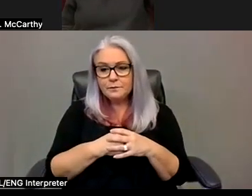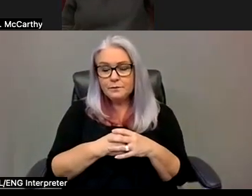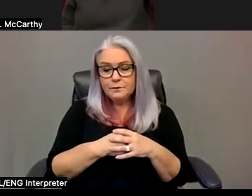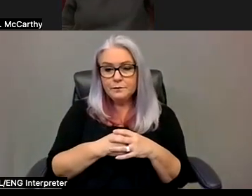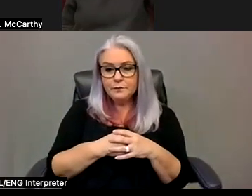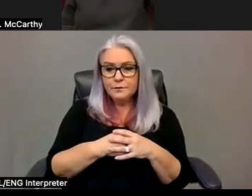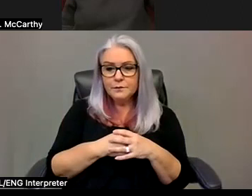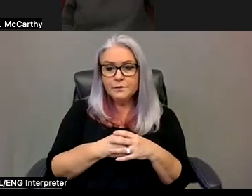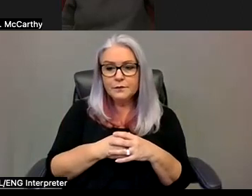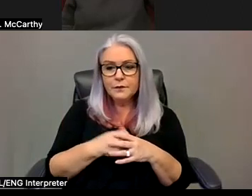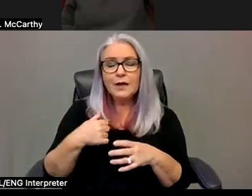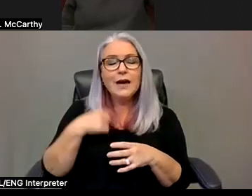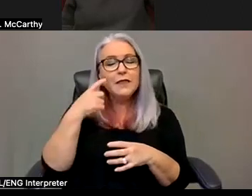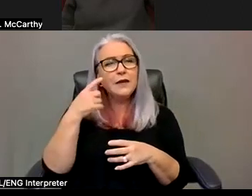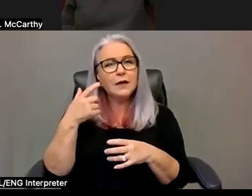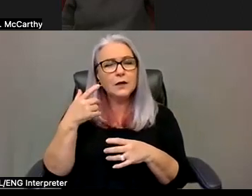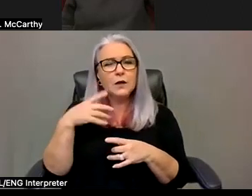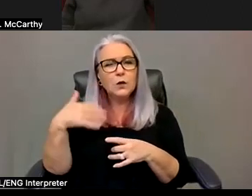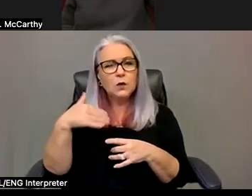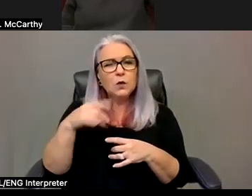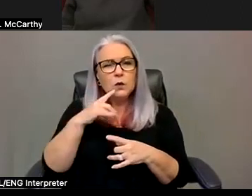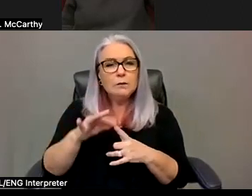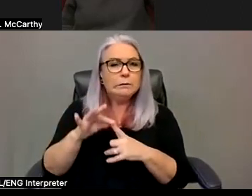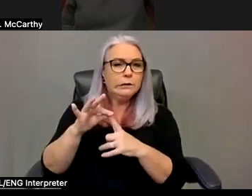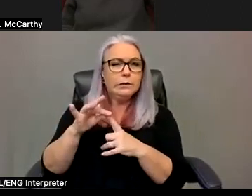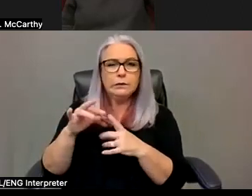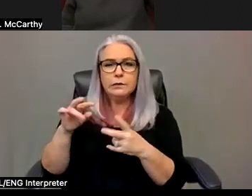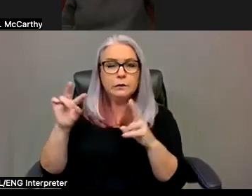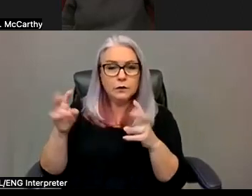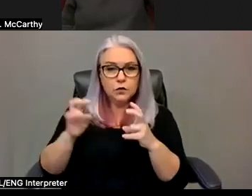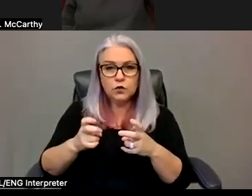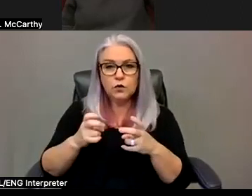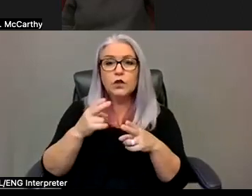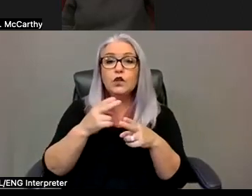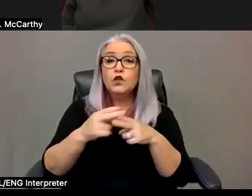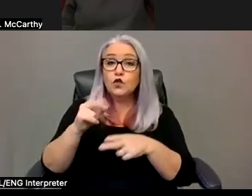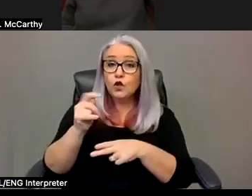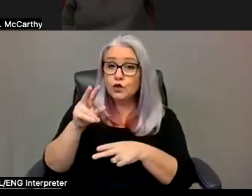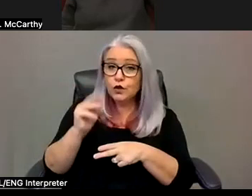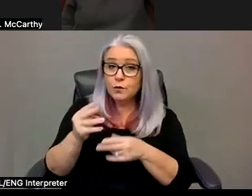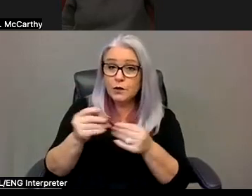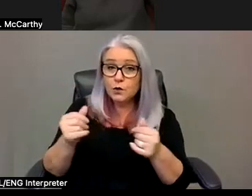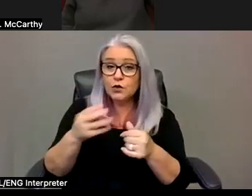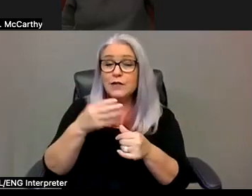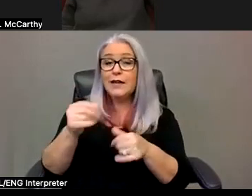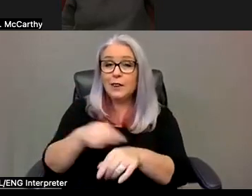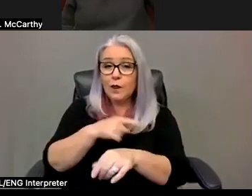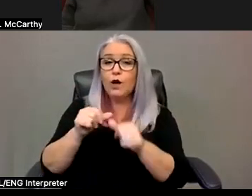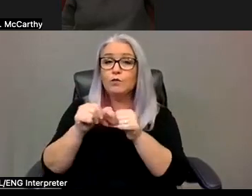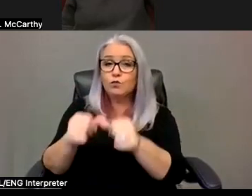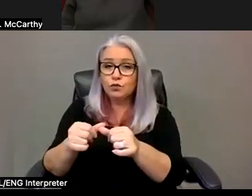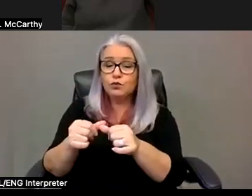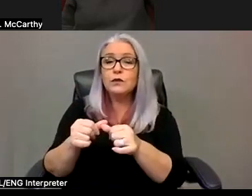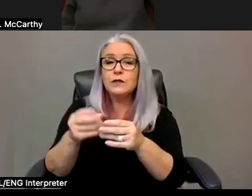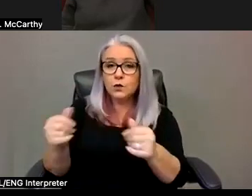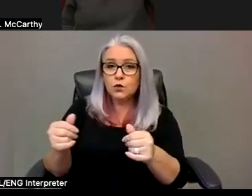issue as significant as this, I think it really requires sort of a short-term approach, short-term solution, as well as a long one.